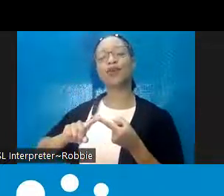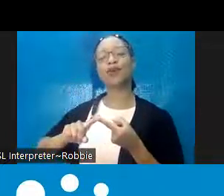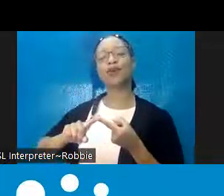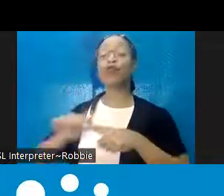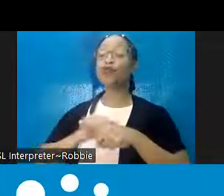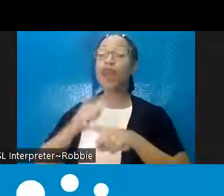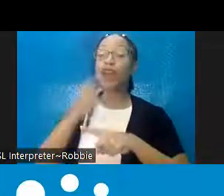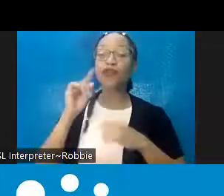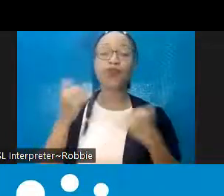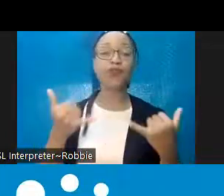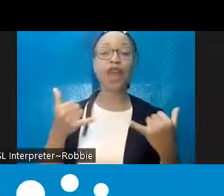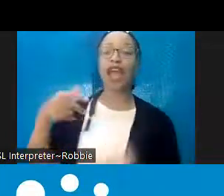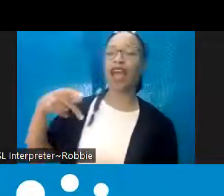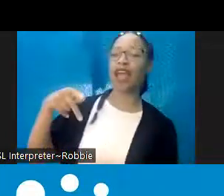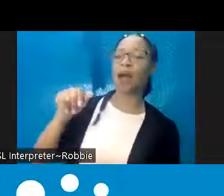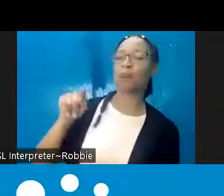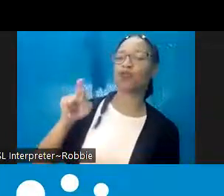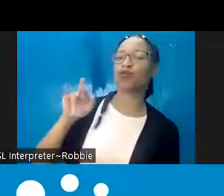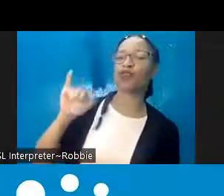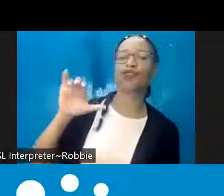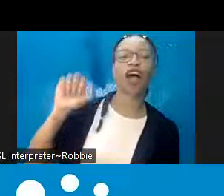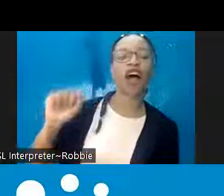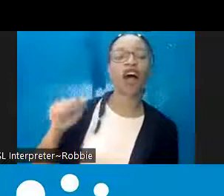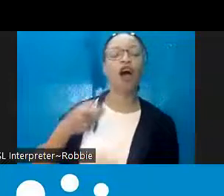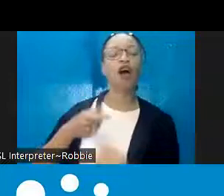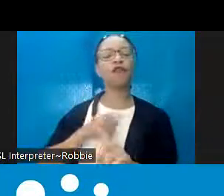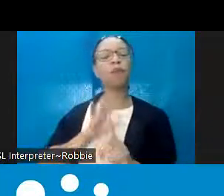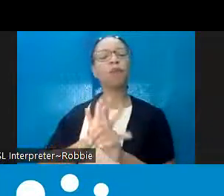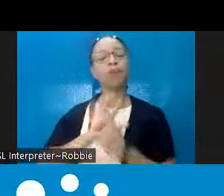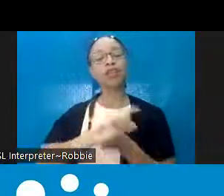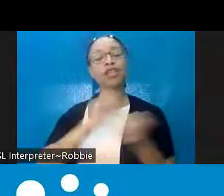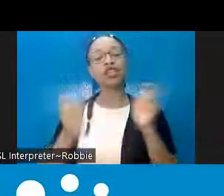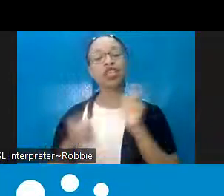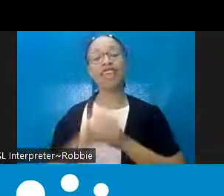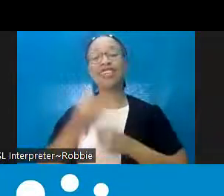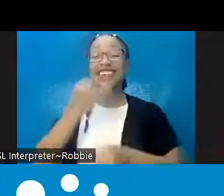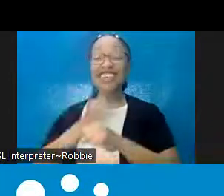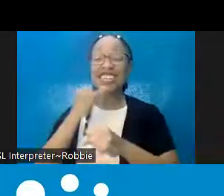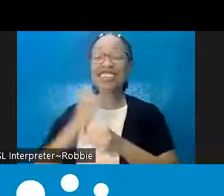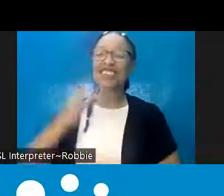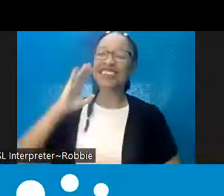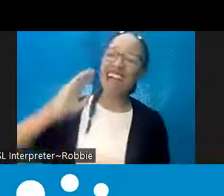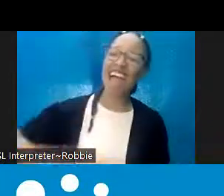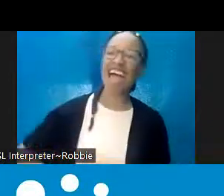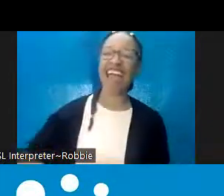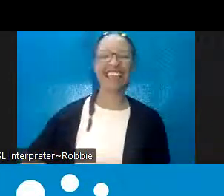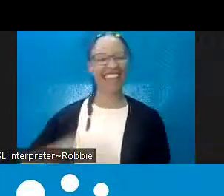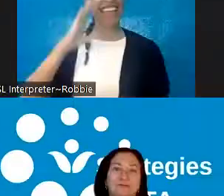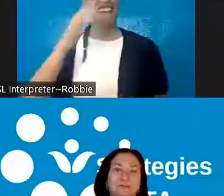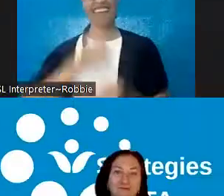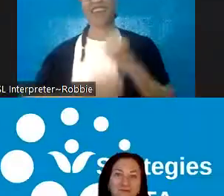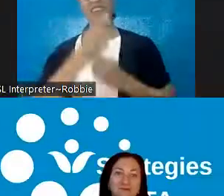day, which is Patricia Bowie from the Population Change Institute. Hi, Pat. Hi, everyone. Good morning,